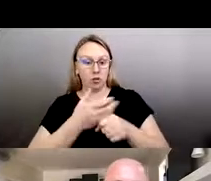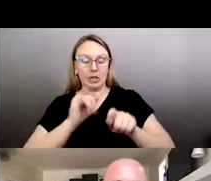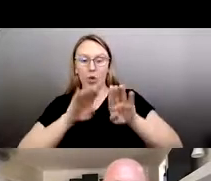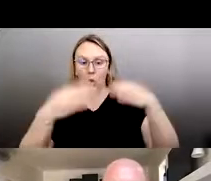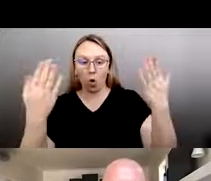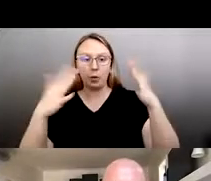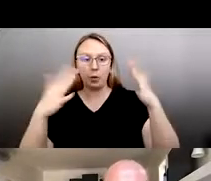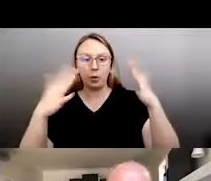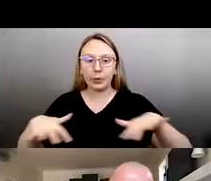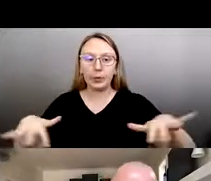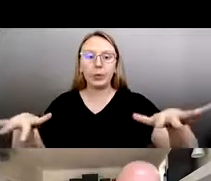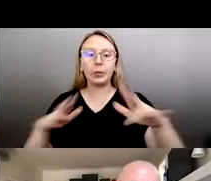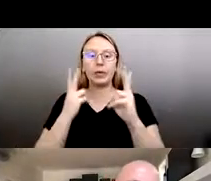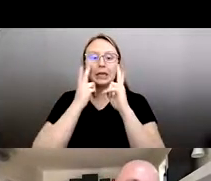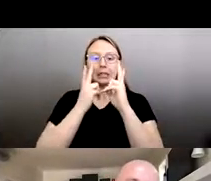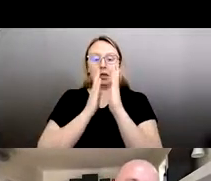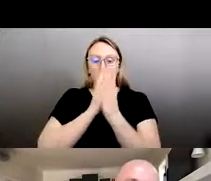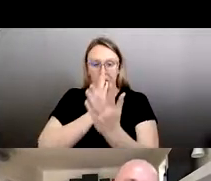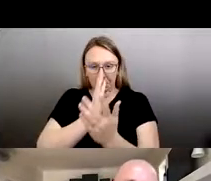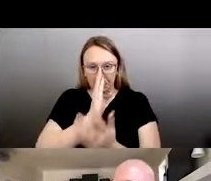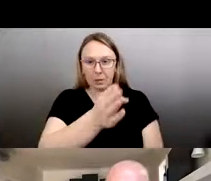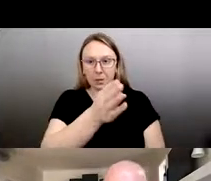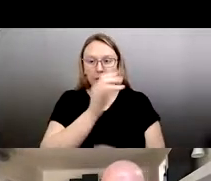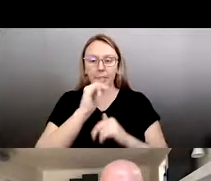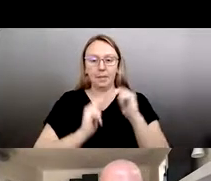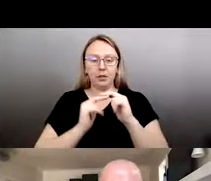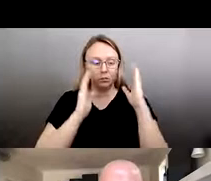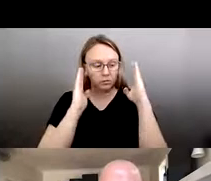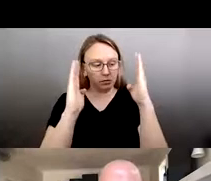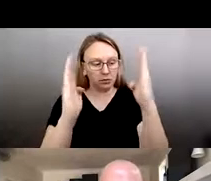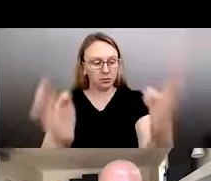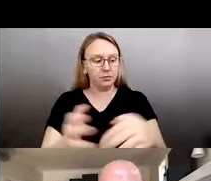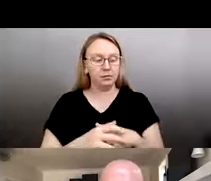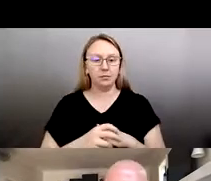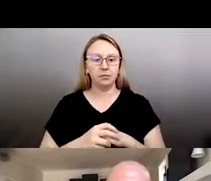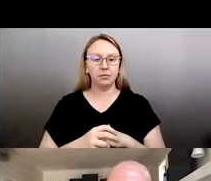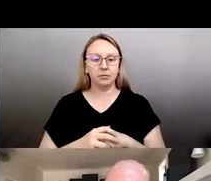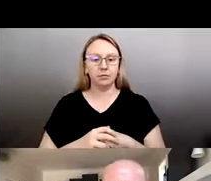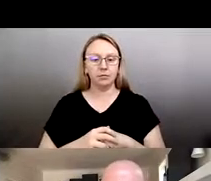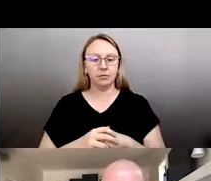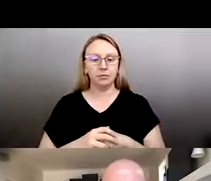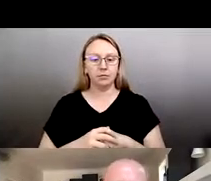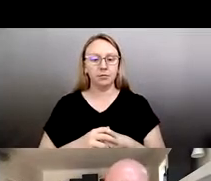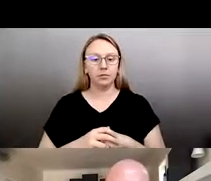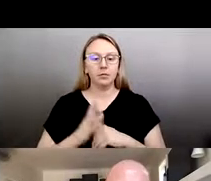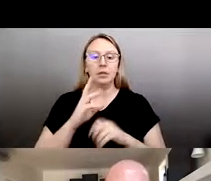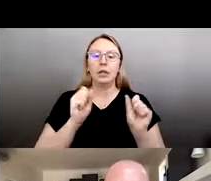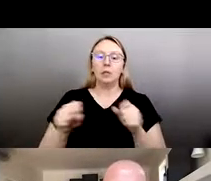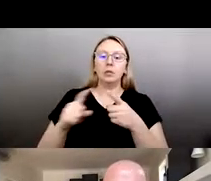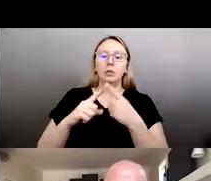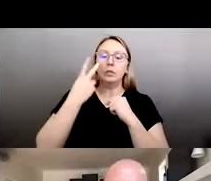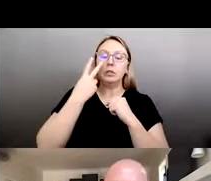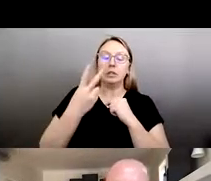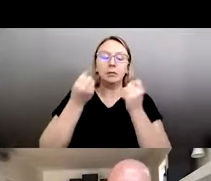architectural environment where you can see across the entire building. He enabled the viewer to kind of see endless juxtapositions between